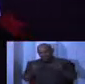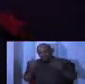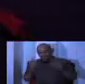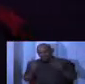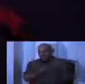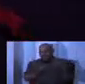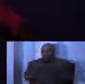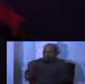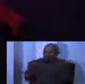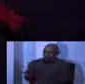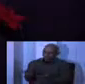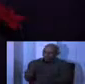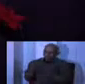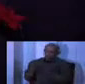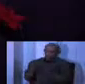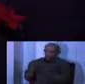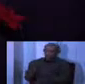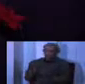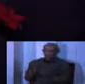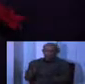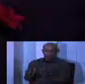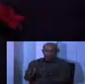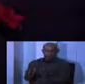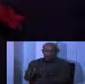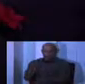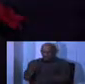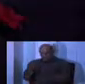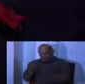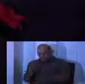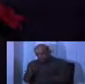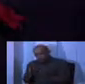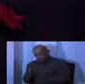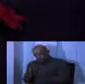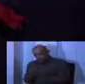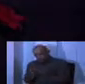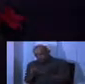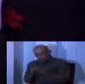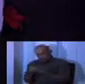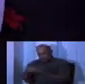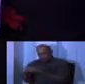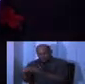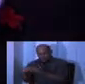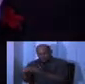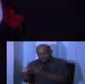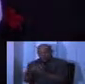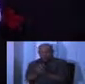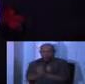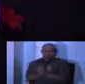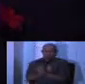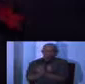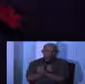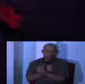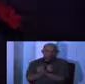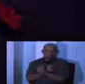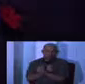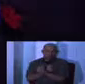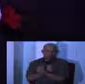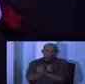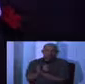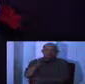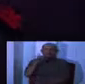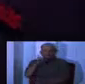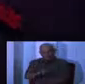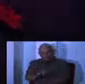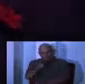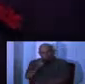us a way. A way that would lead us to love. That's what